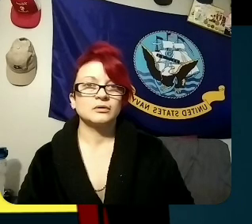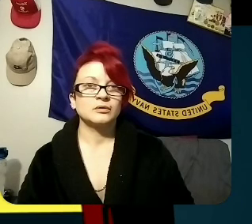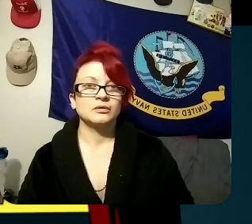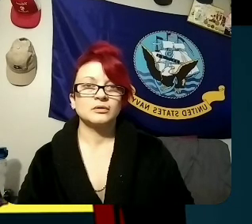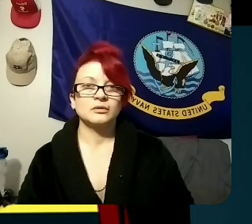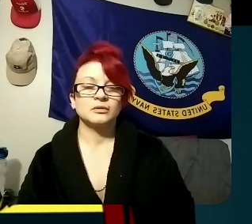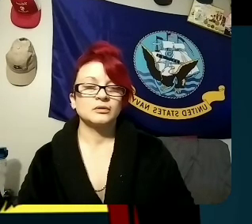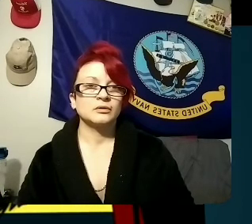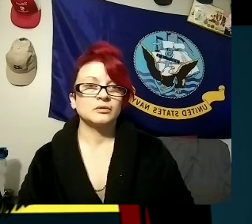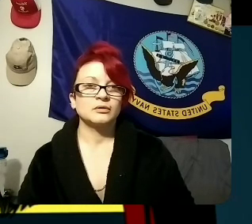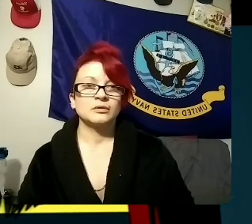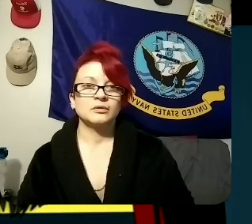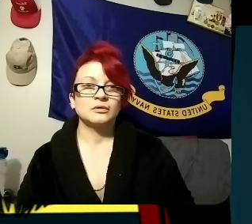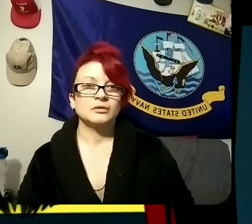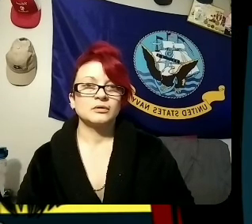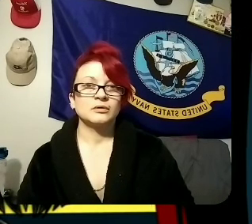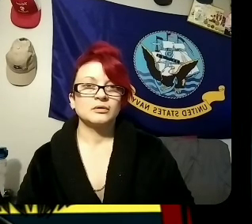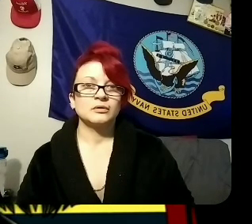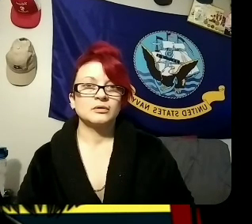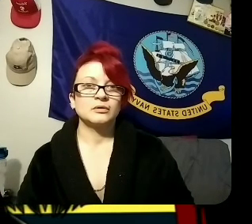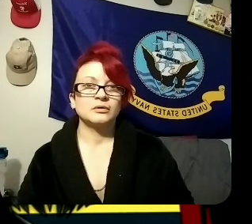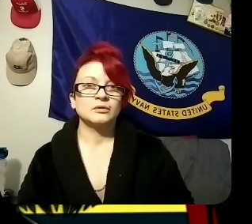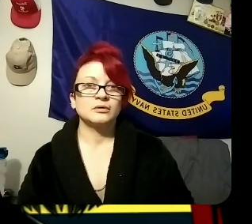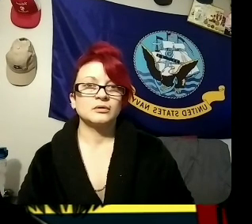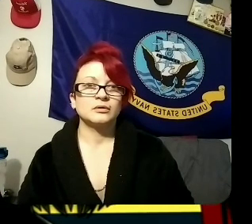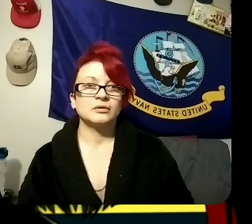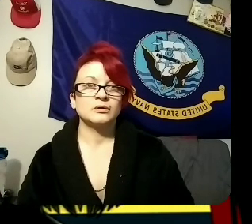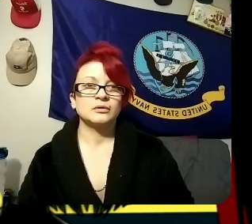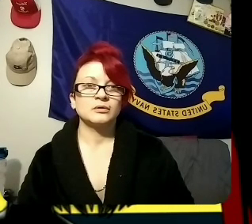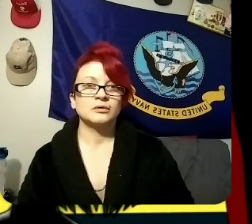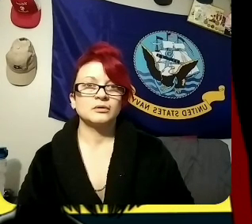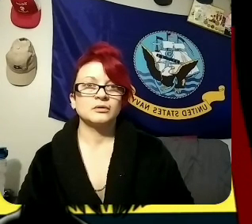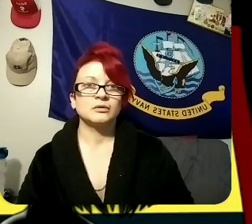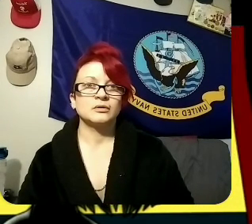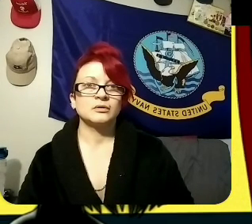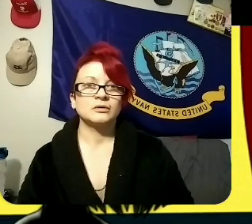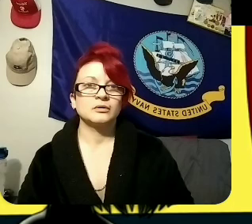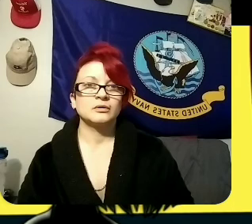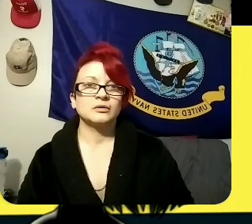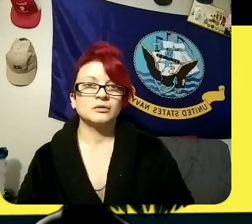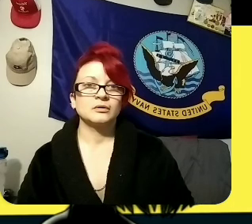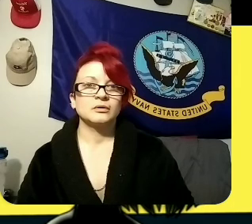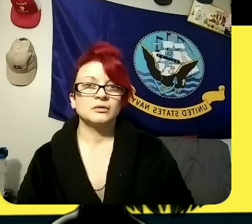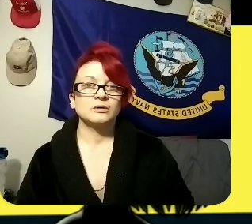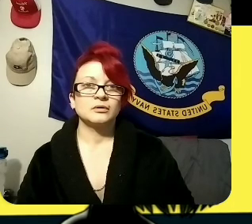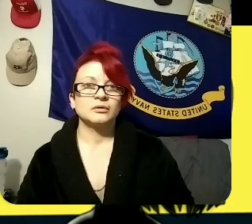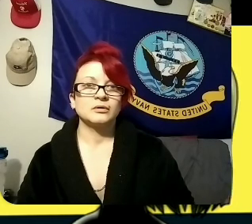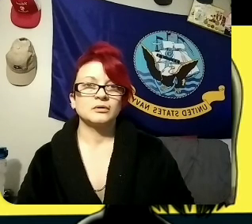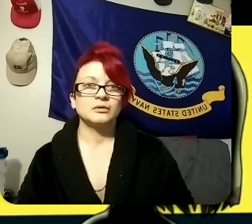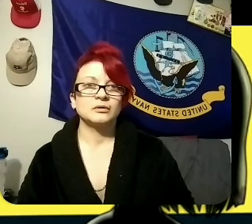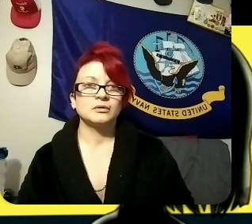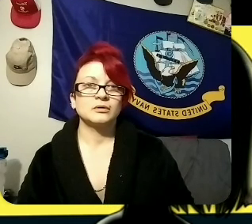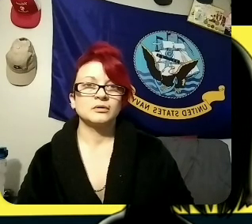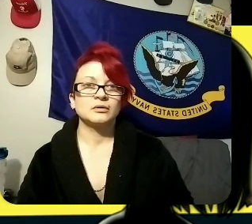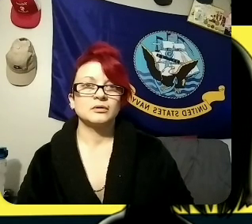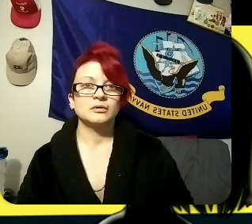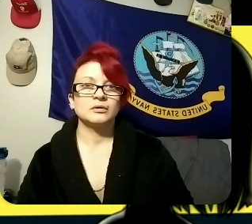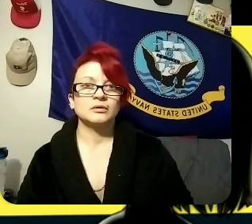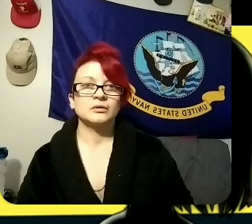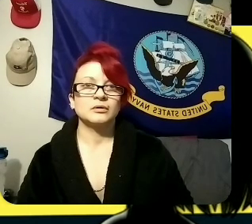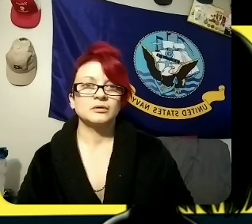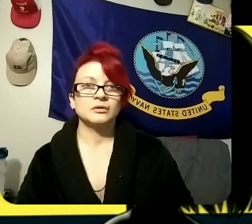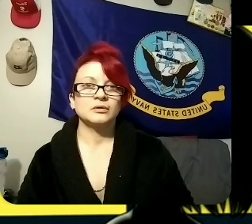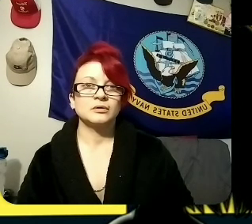that night, I woke up and saw her in my room. All she said was, "Let me in," over